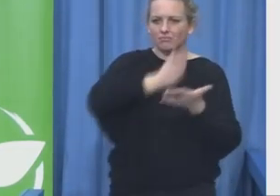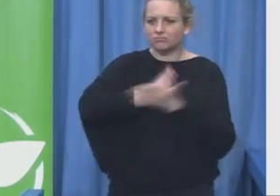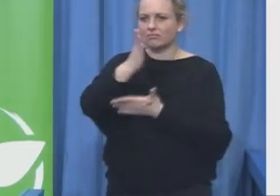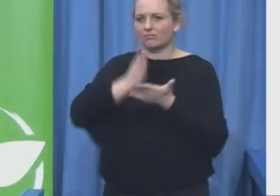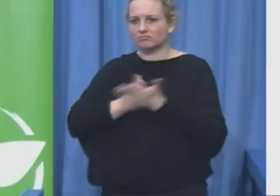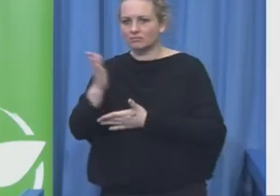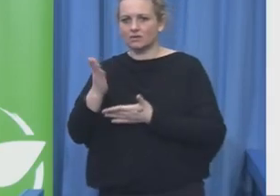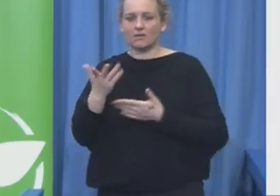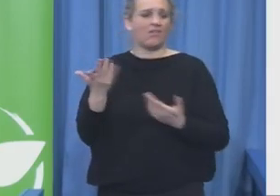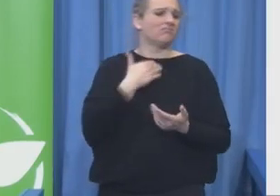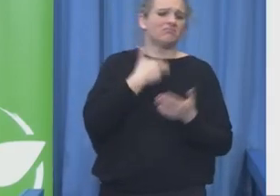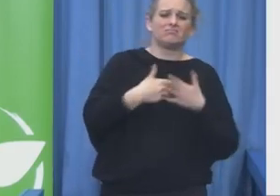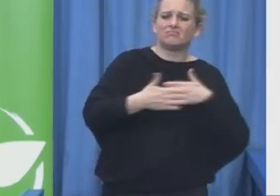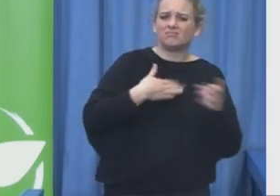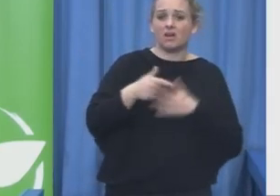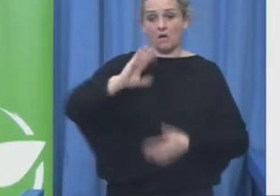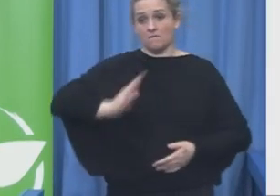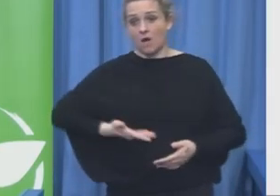other factor.